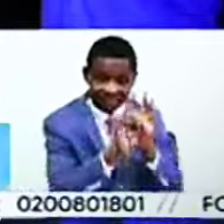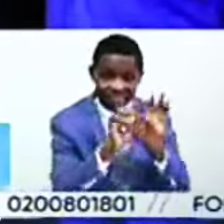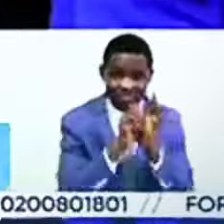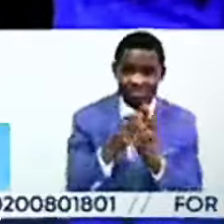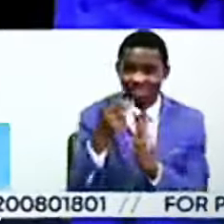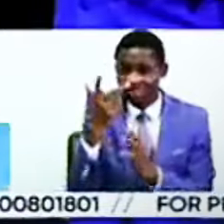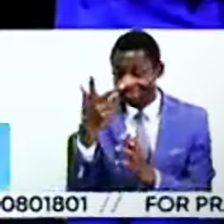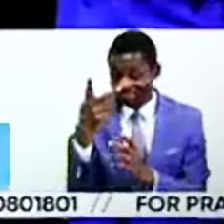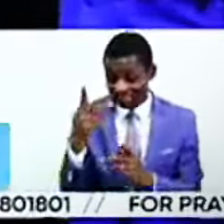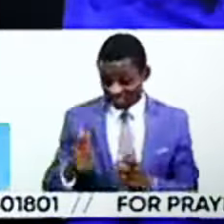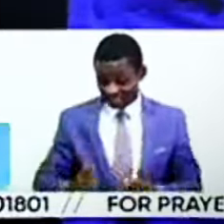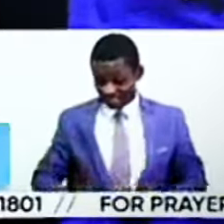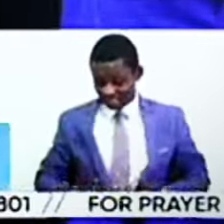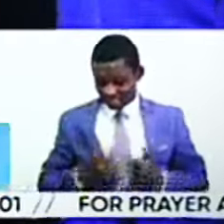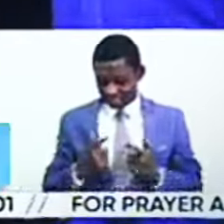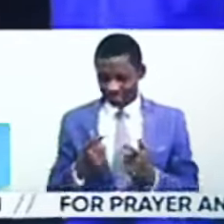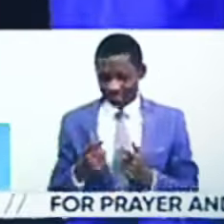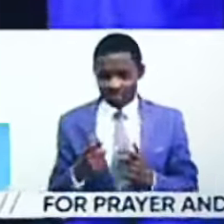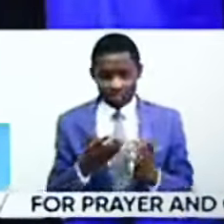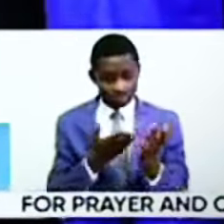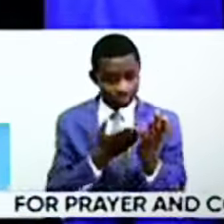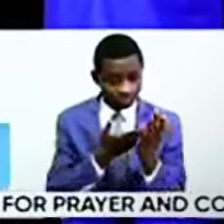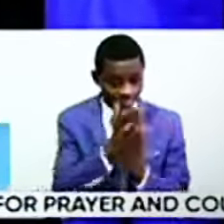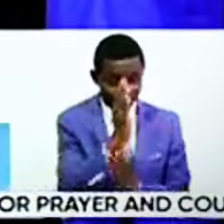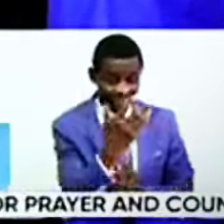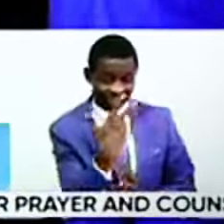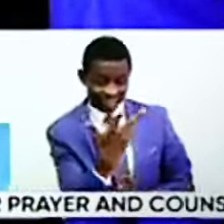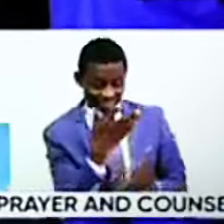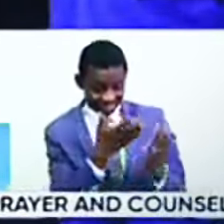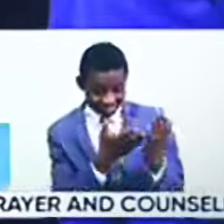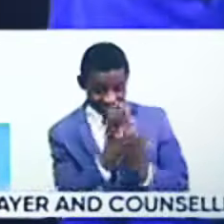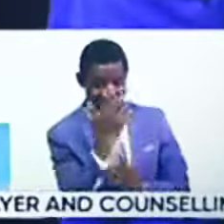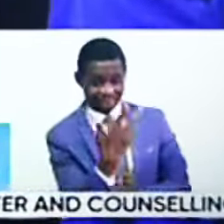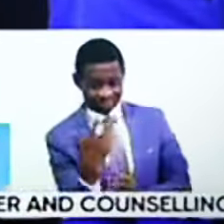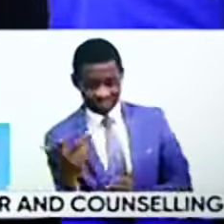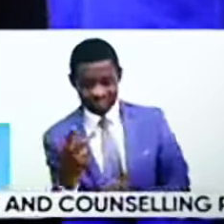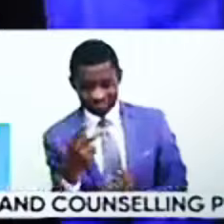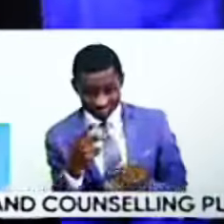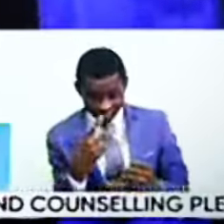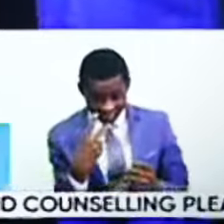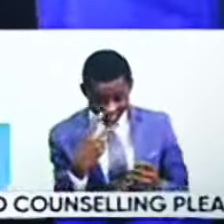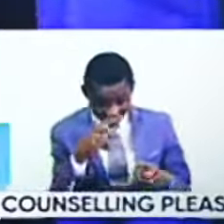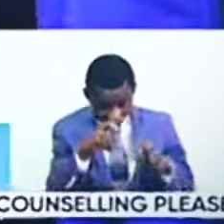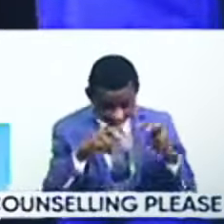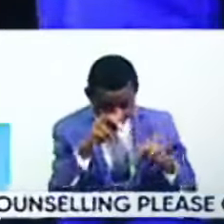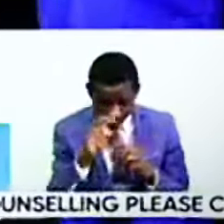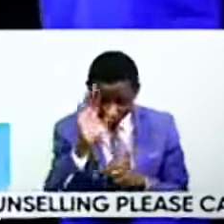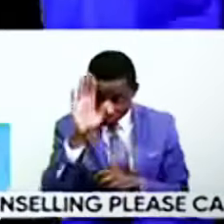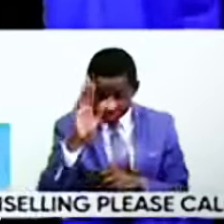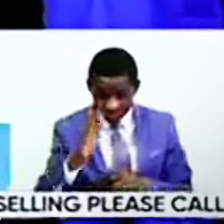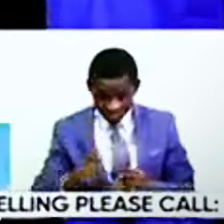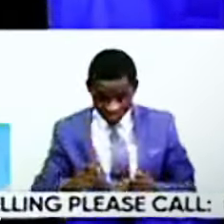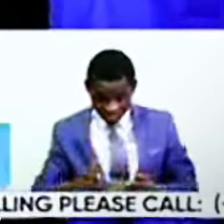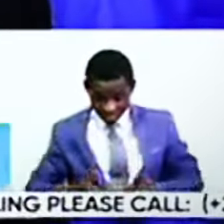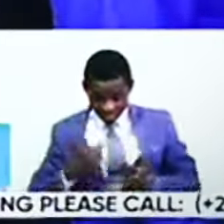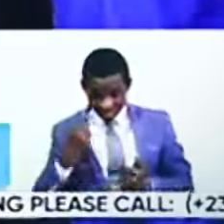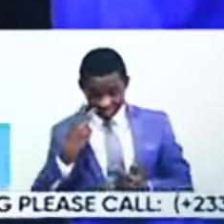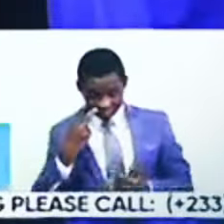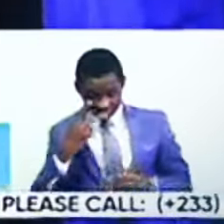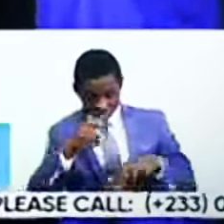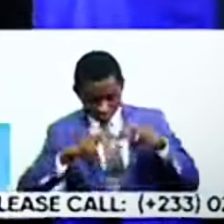lives of some three righteous people. Then we'll bring this ministry to a close.